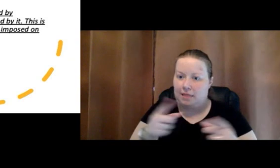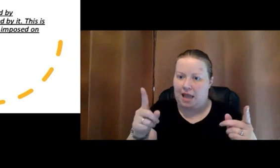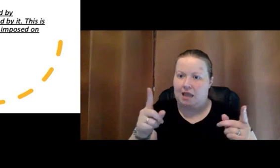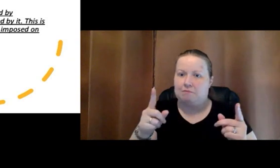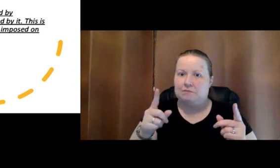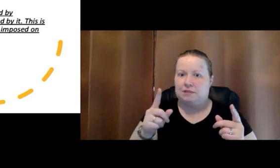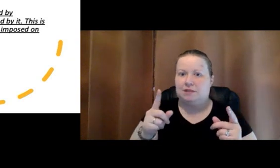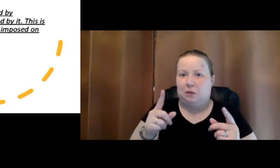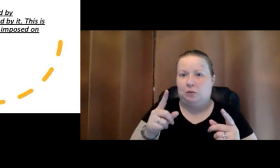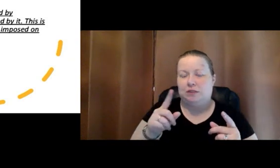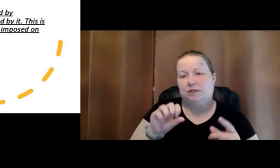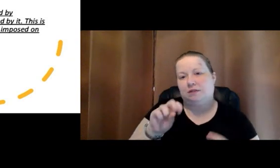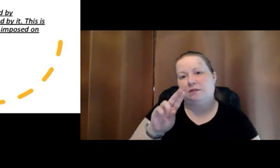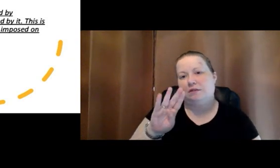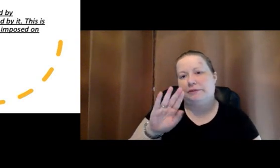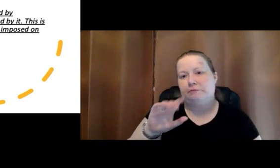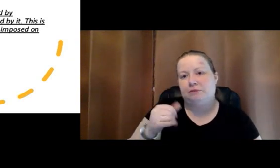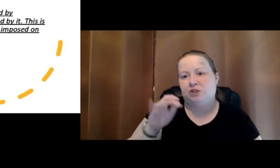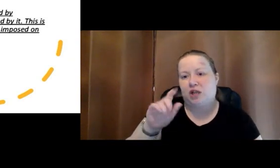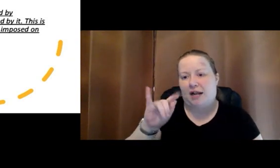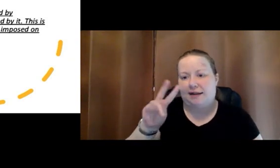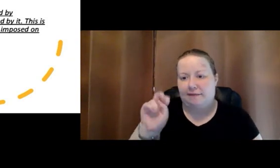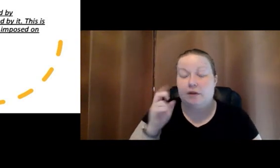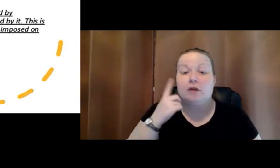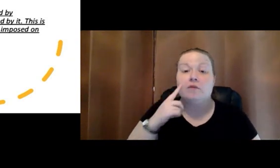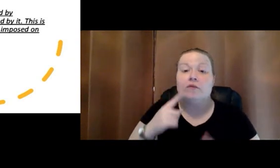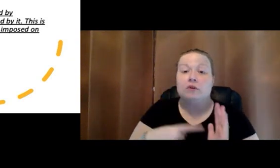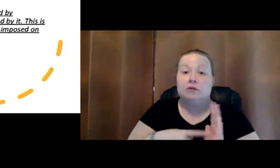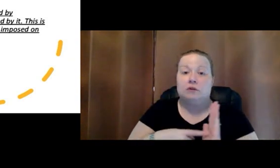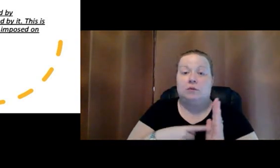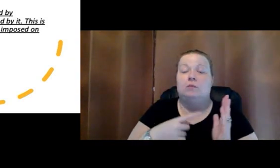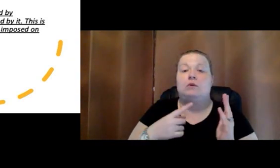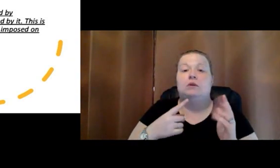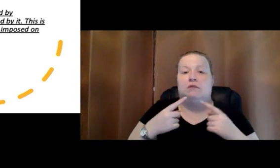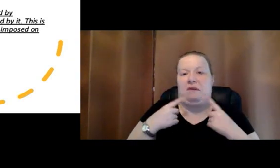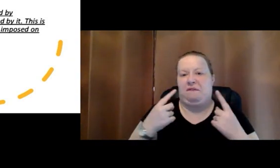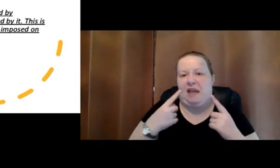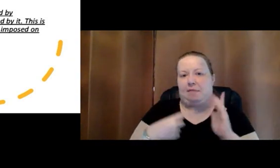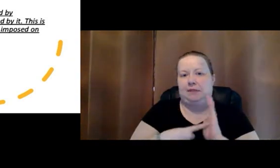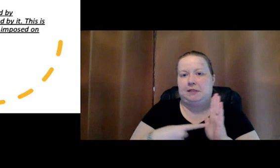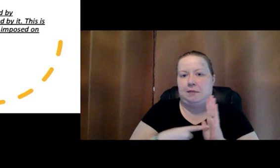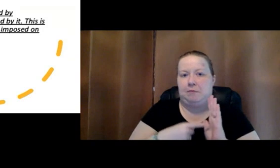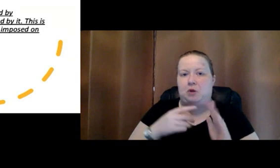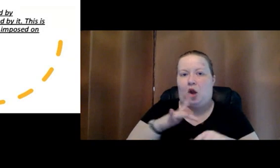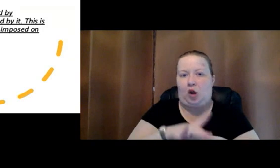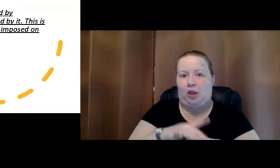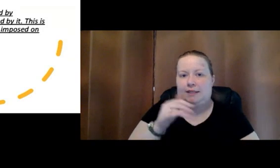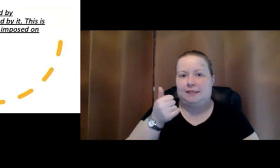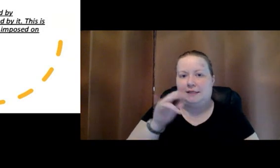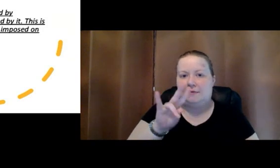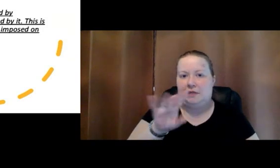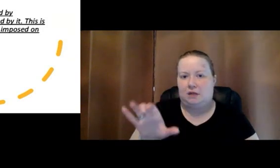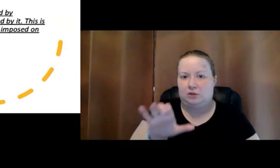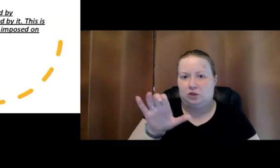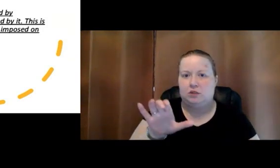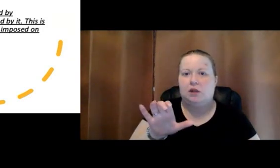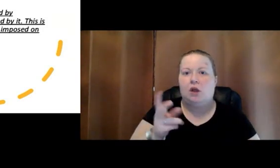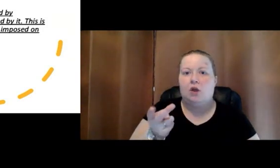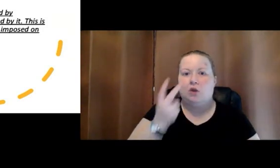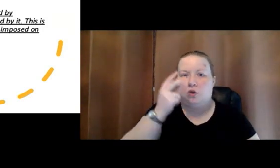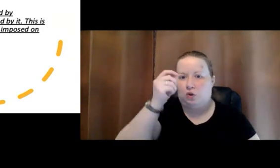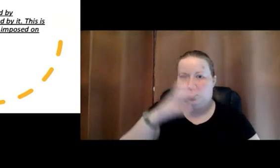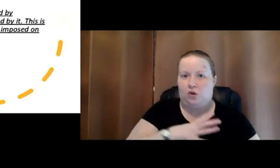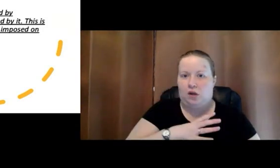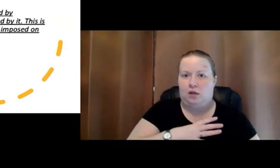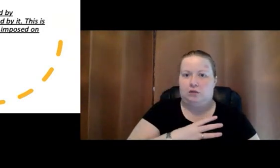done subjectively. So one of the more famous examples is in the early 1700s, there were these two fellows, one of which, Cotton Mather, was